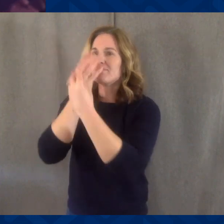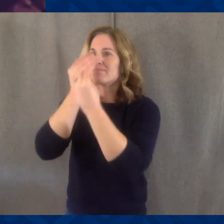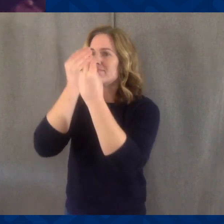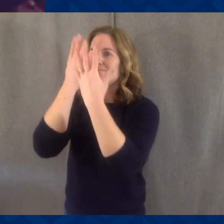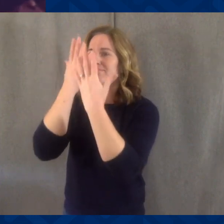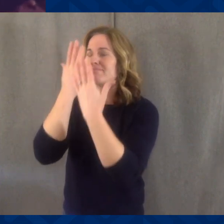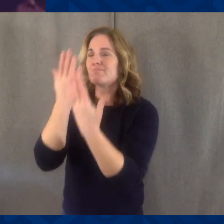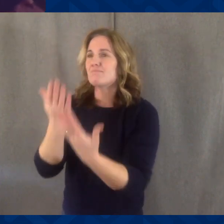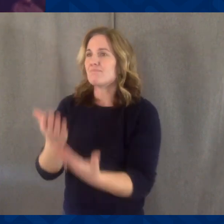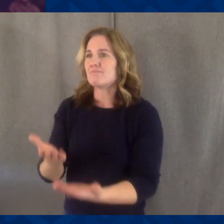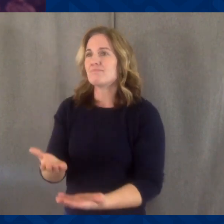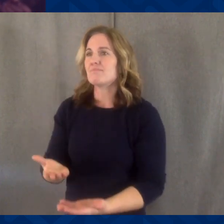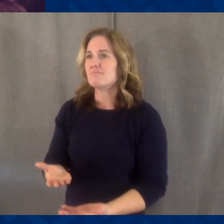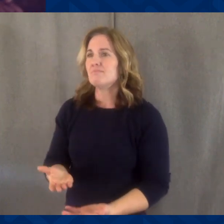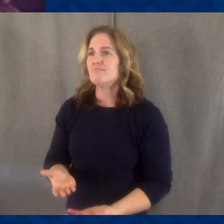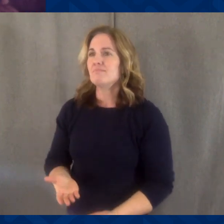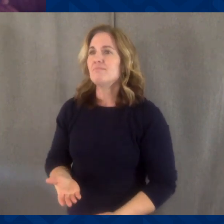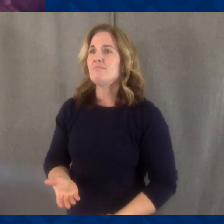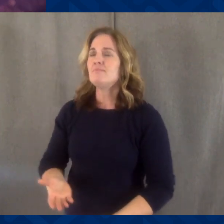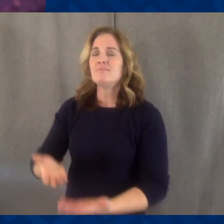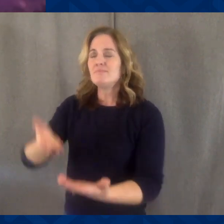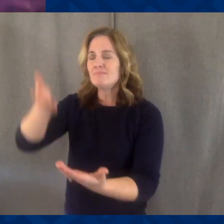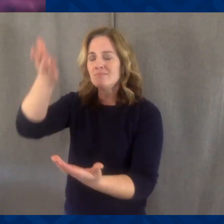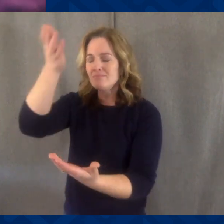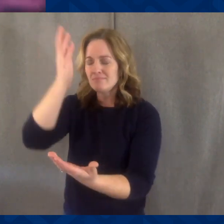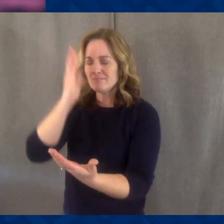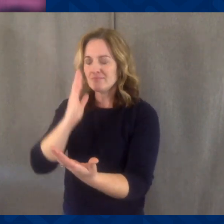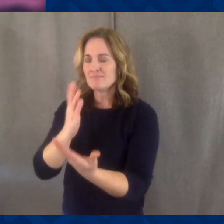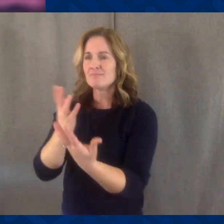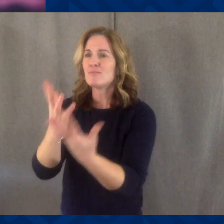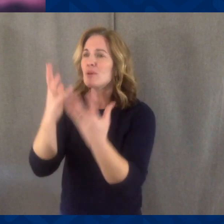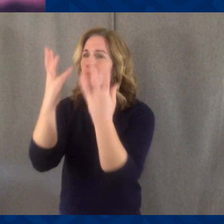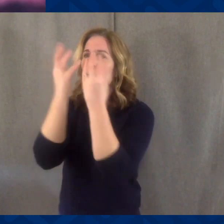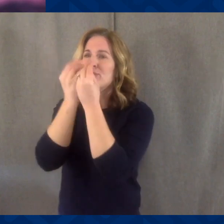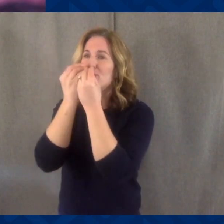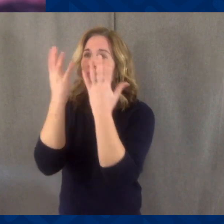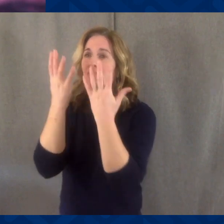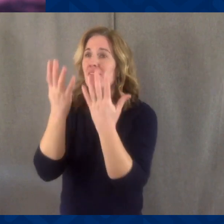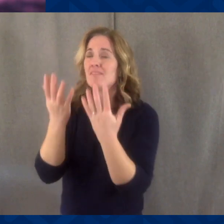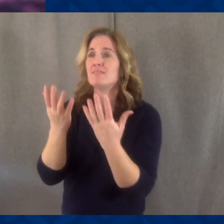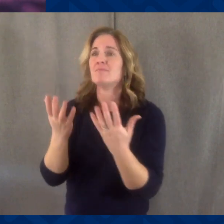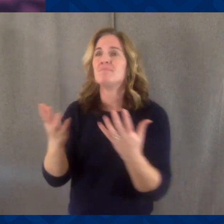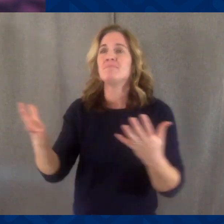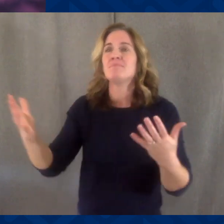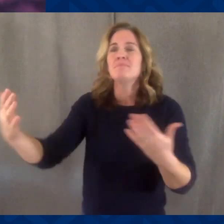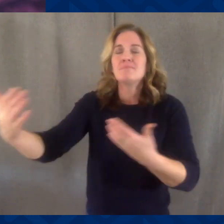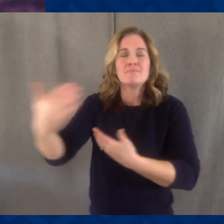You're beautiful, my God, you're beautiful.